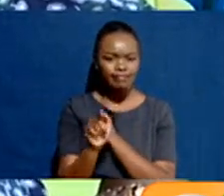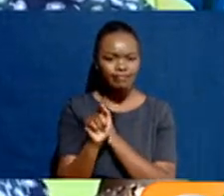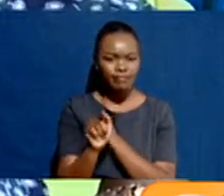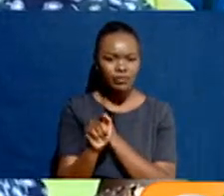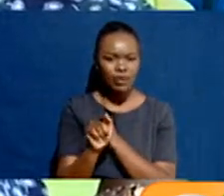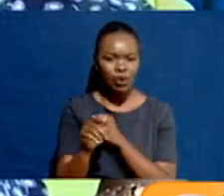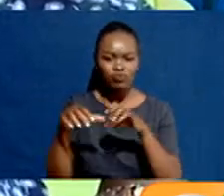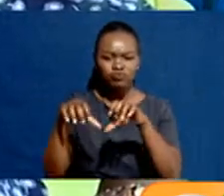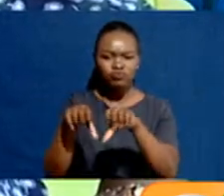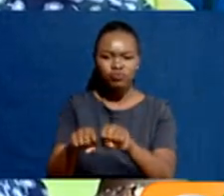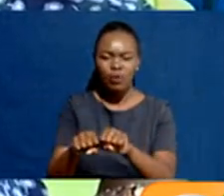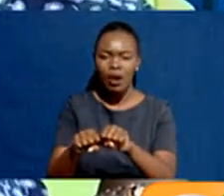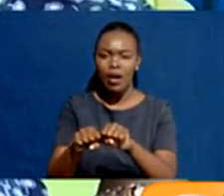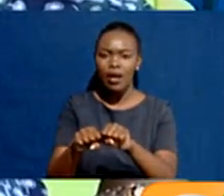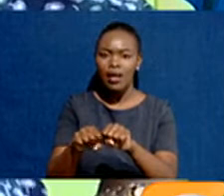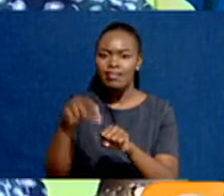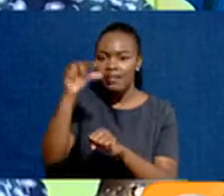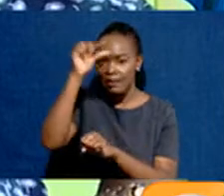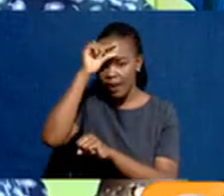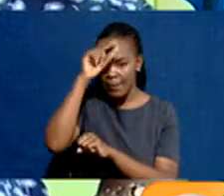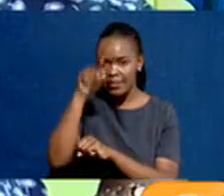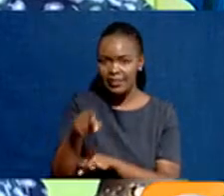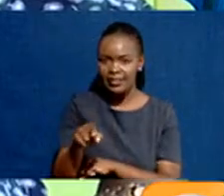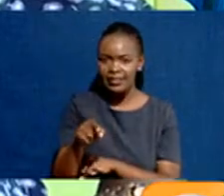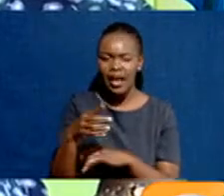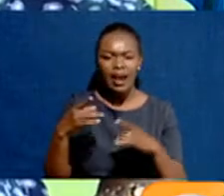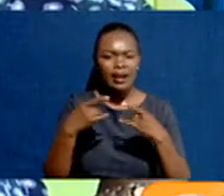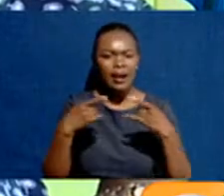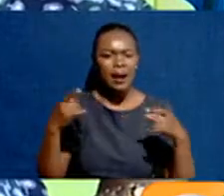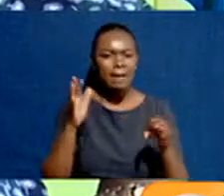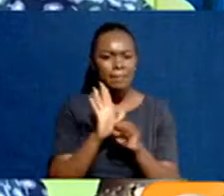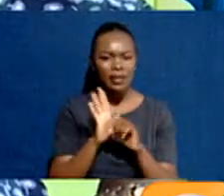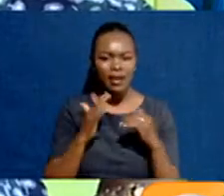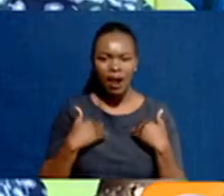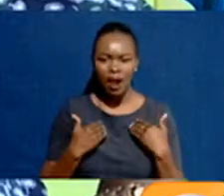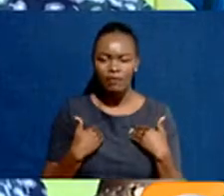that is in a hole. We are trying to get out of that hole.